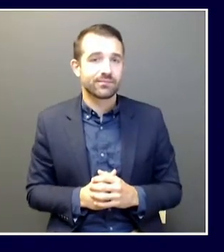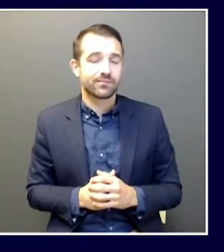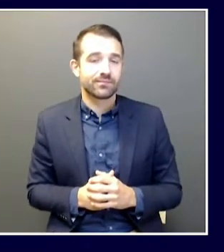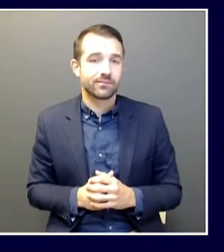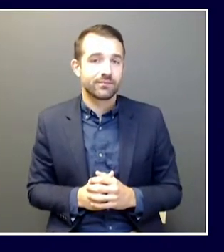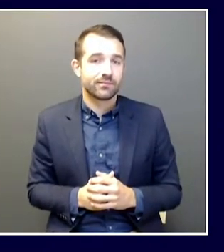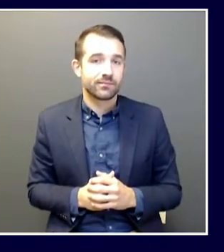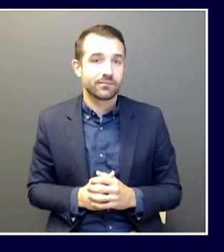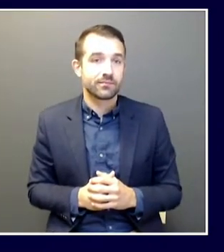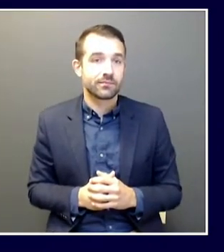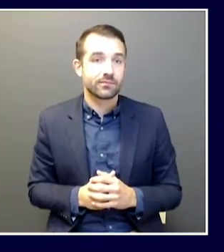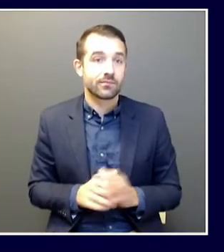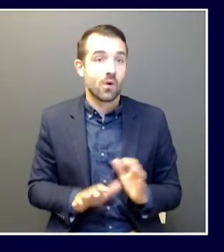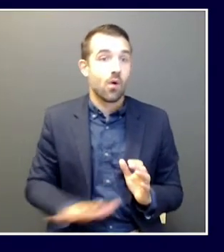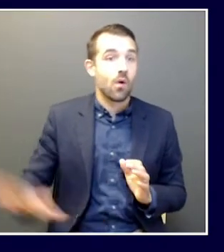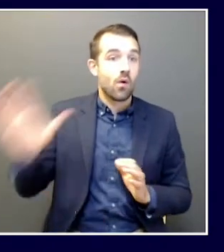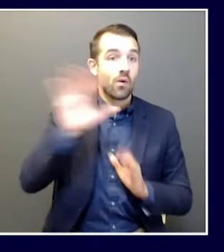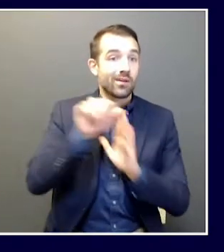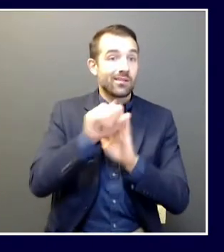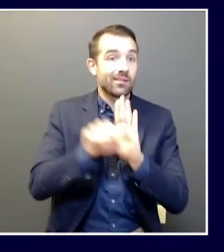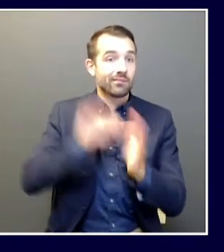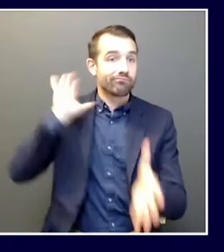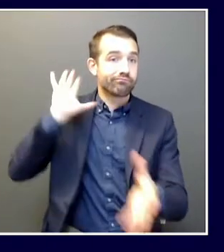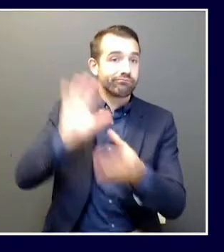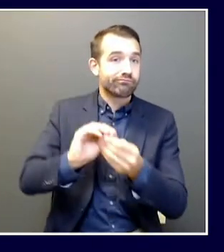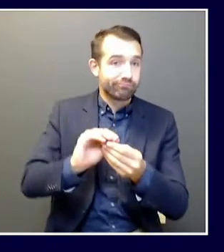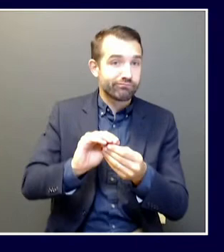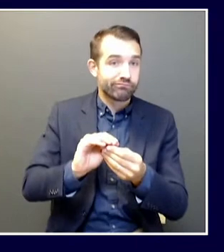Statewide, there are now a total of